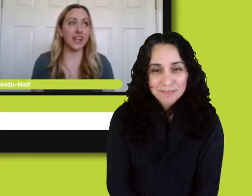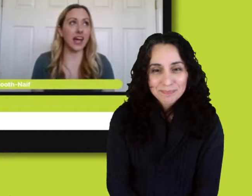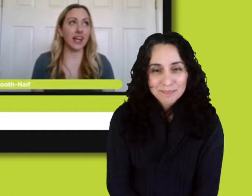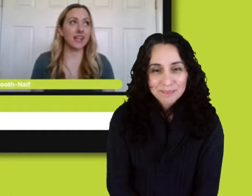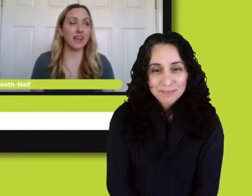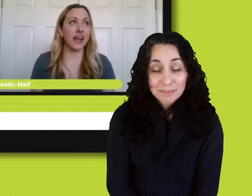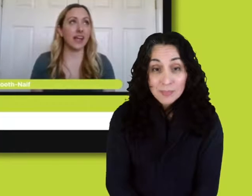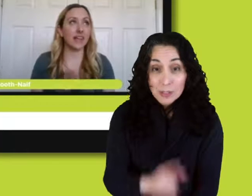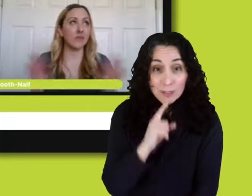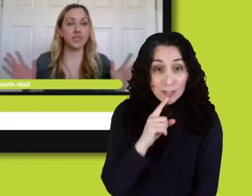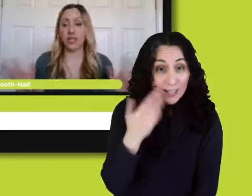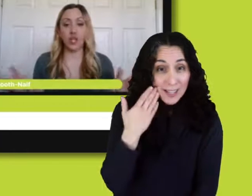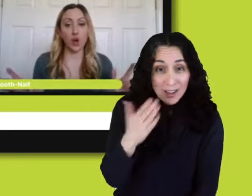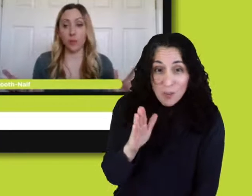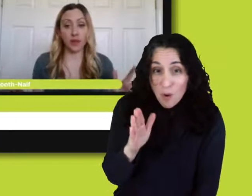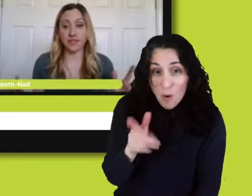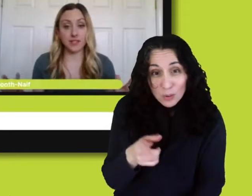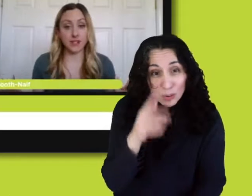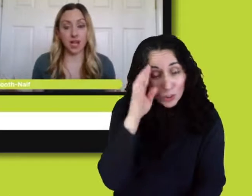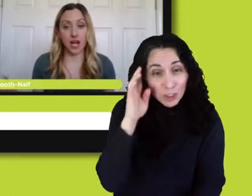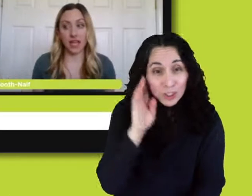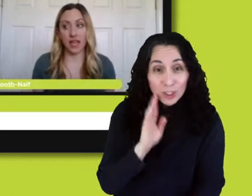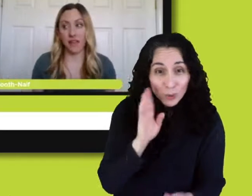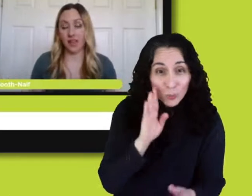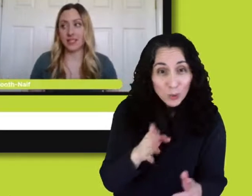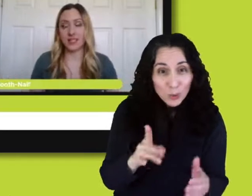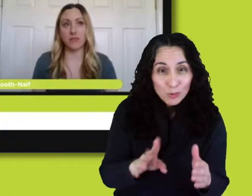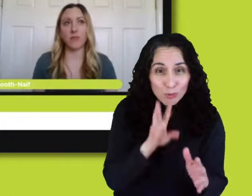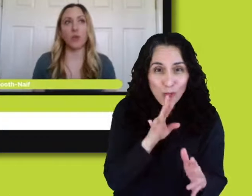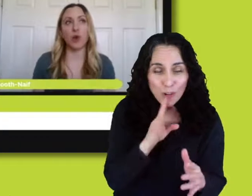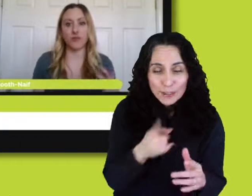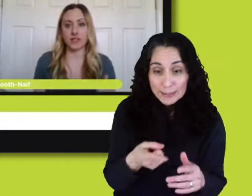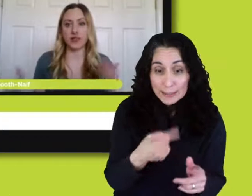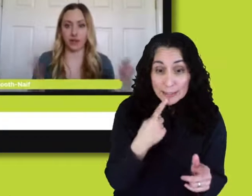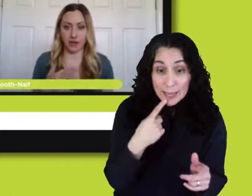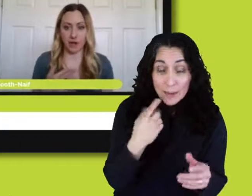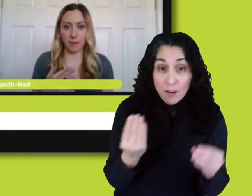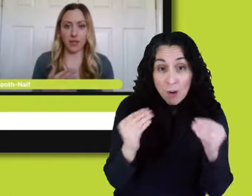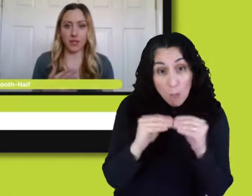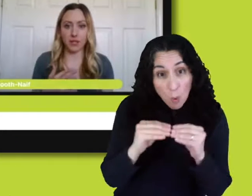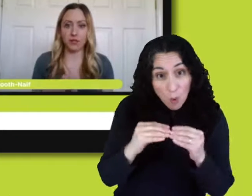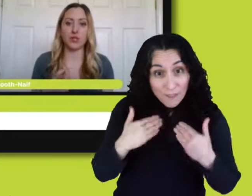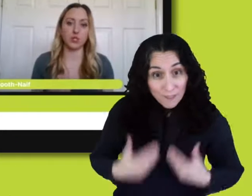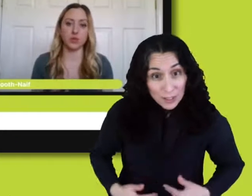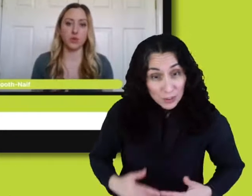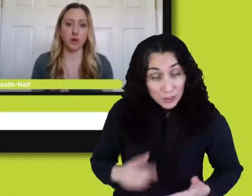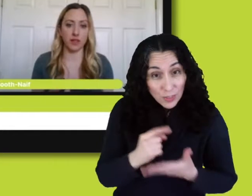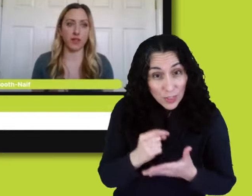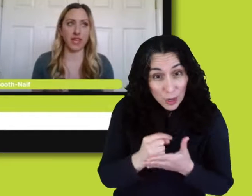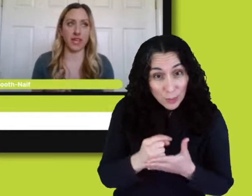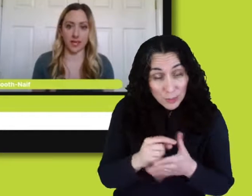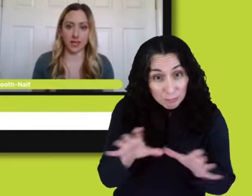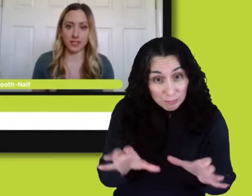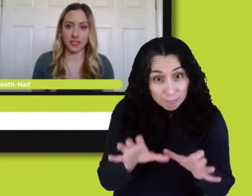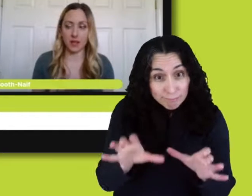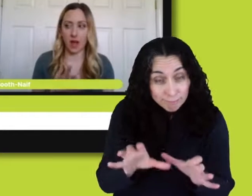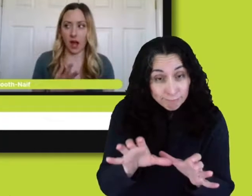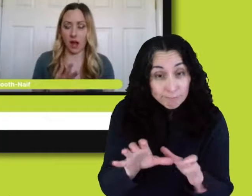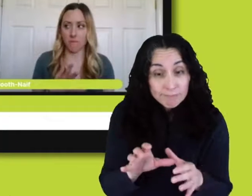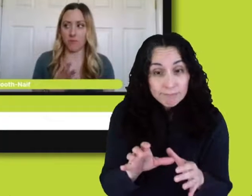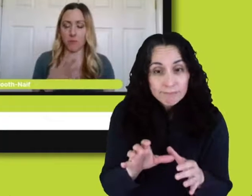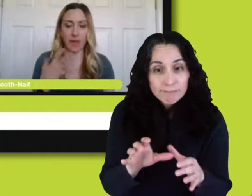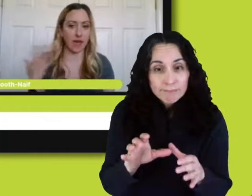I didn't know Briella was going to start talking, and they say the more physical therapy you do with